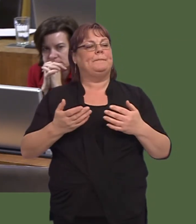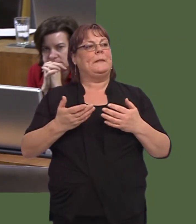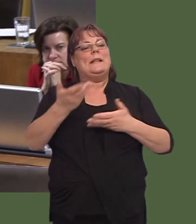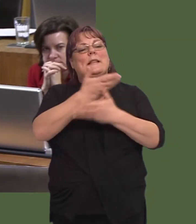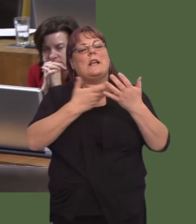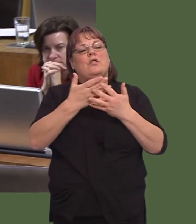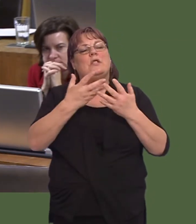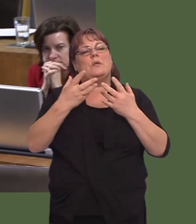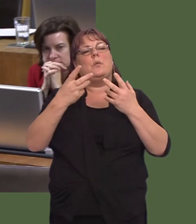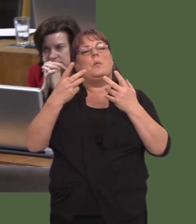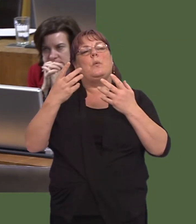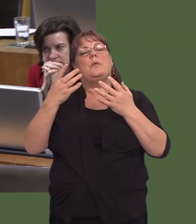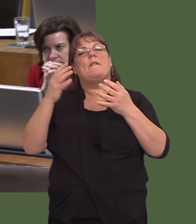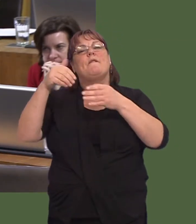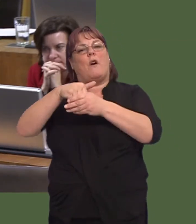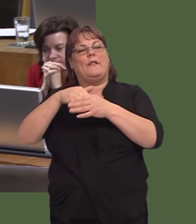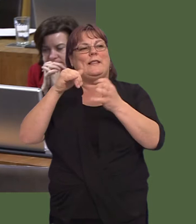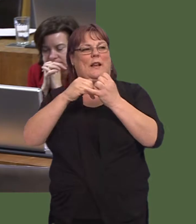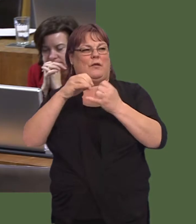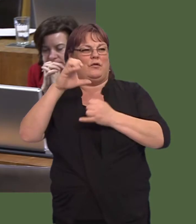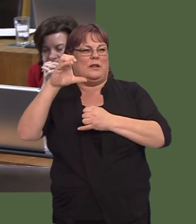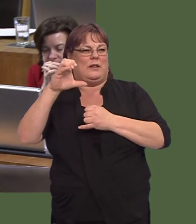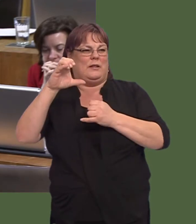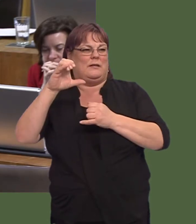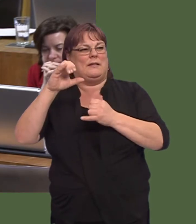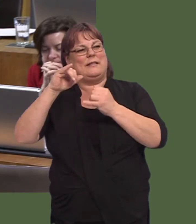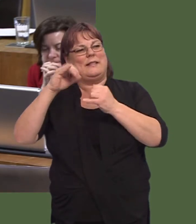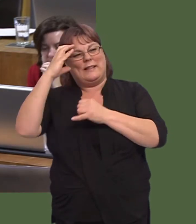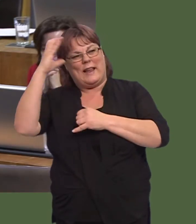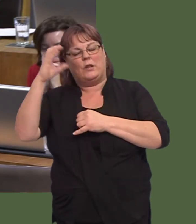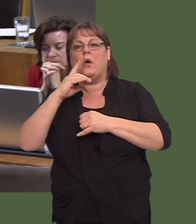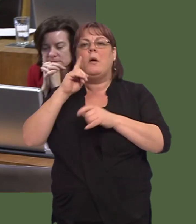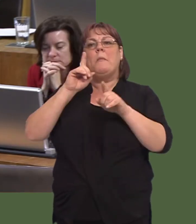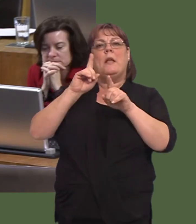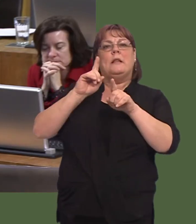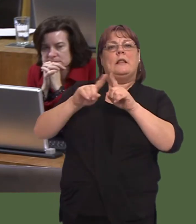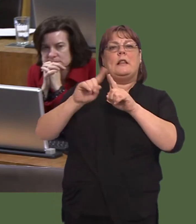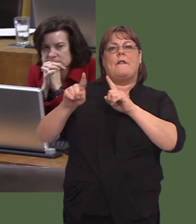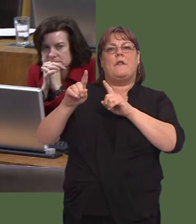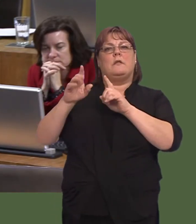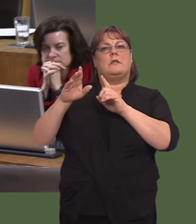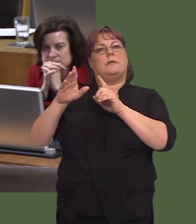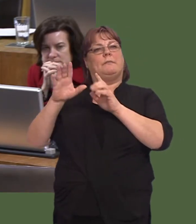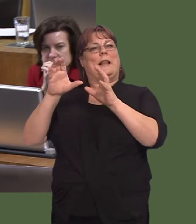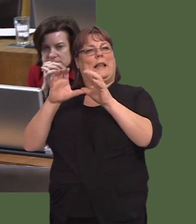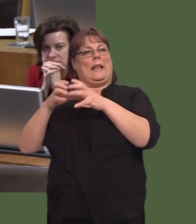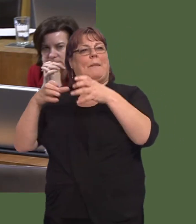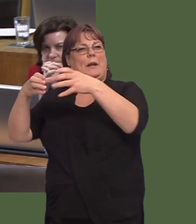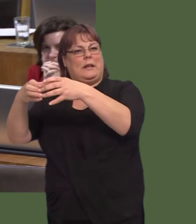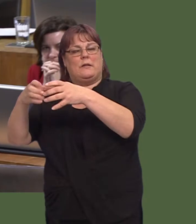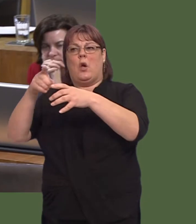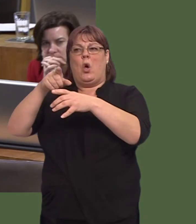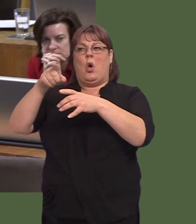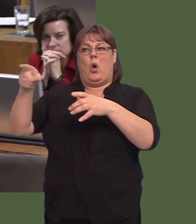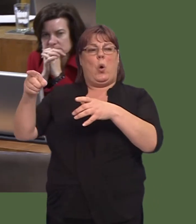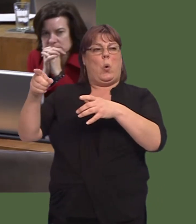for Wales, but with the Secretary of State for the different Secretaries of State who have portfolio responsibilities in Whitehall. They are called deep dives for